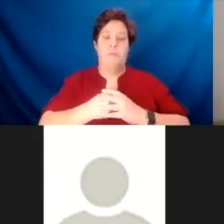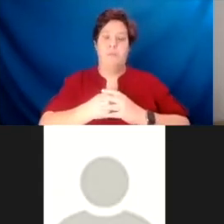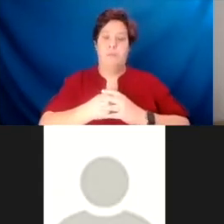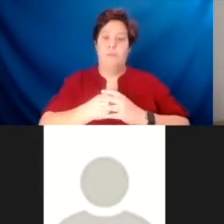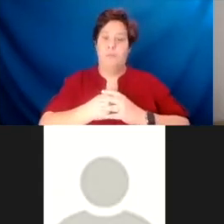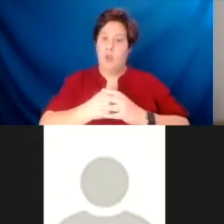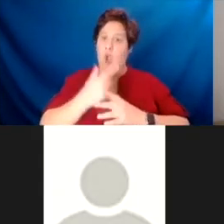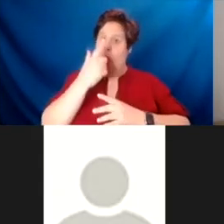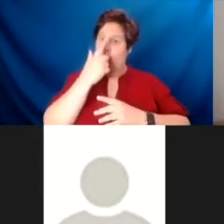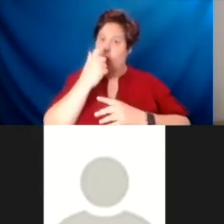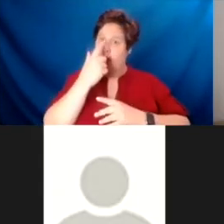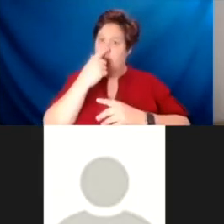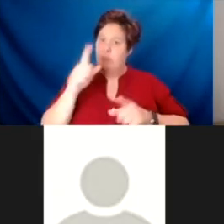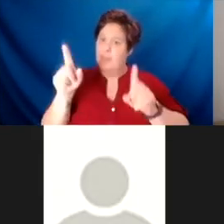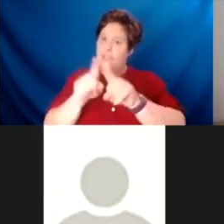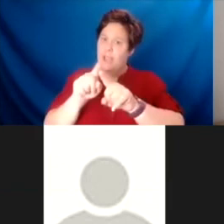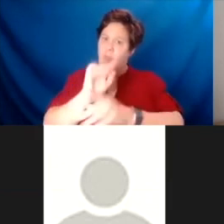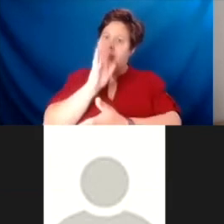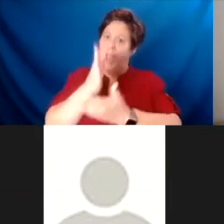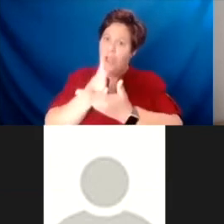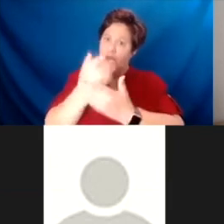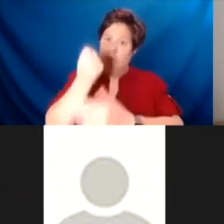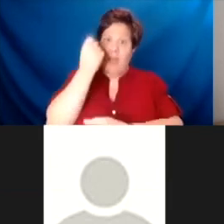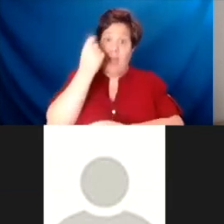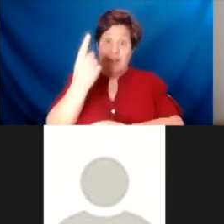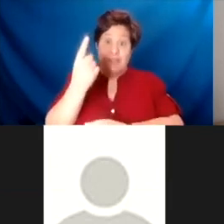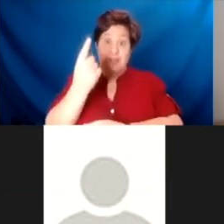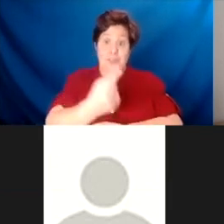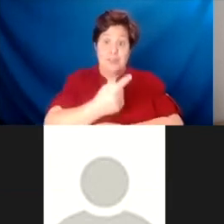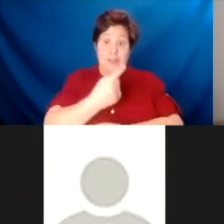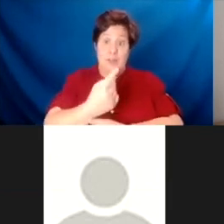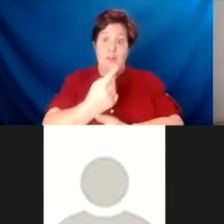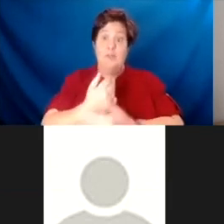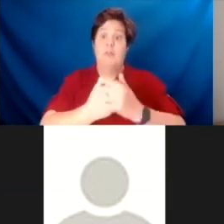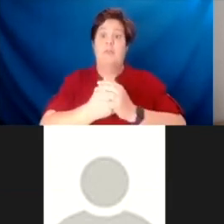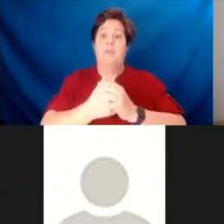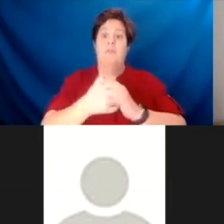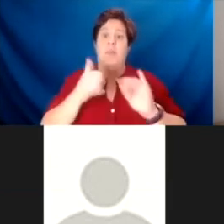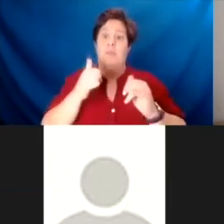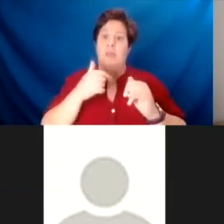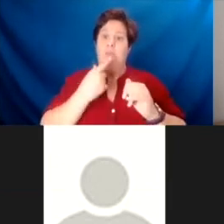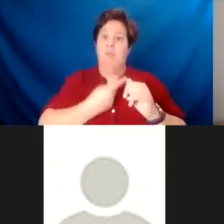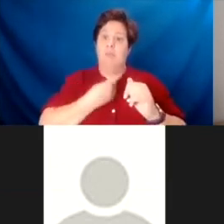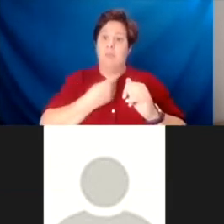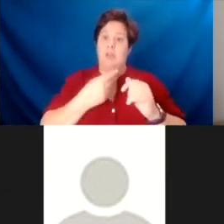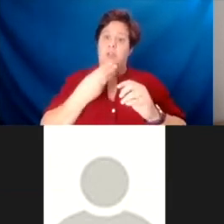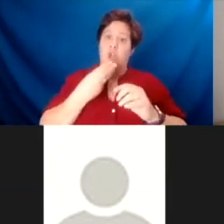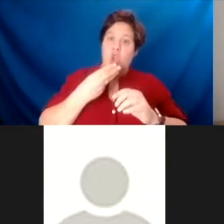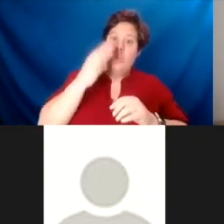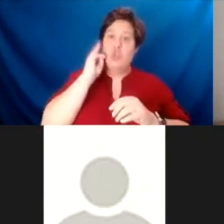could that be the same with the actual idea itself? I mean, let's say you fit into